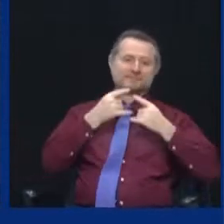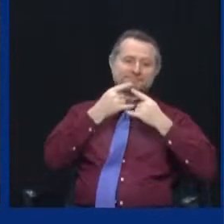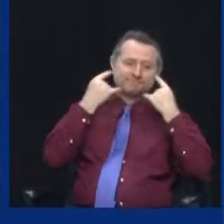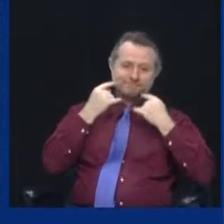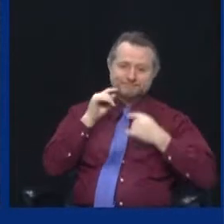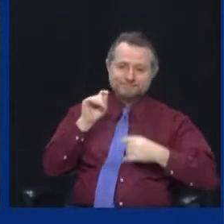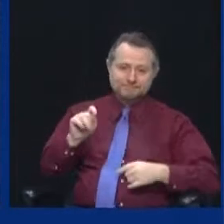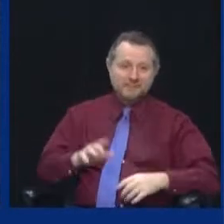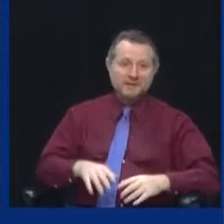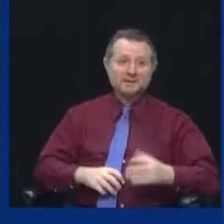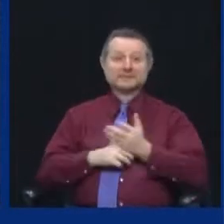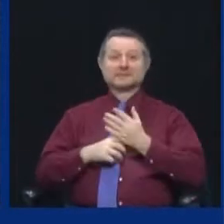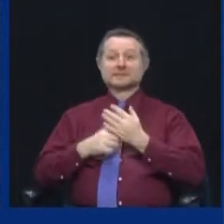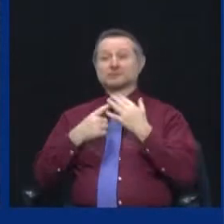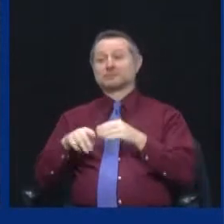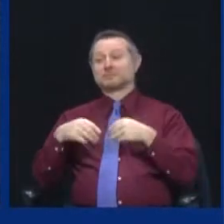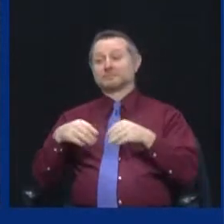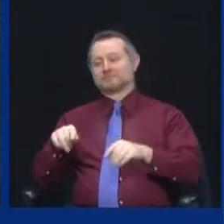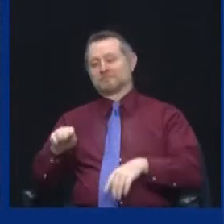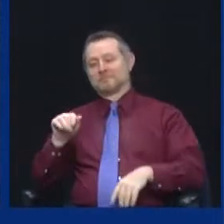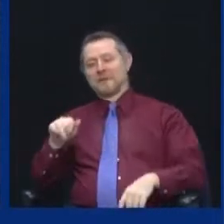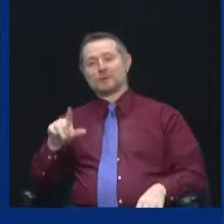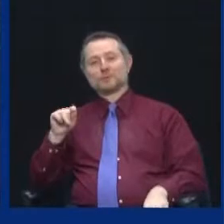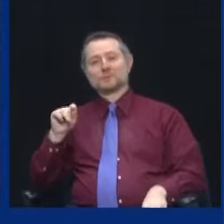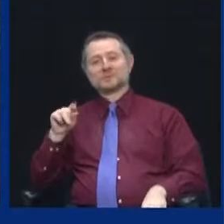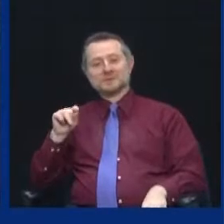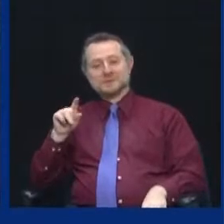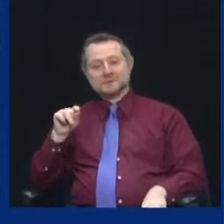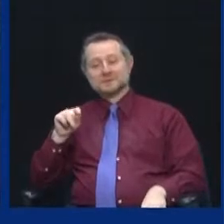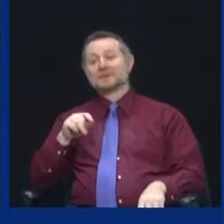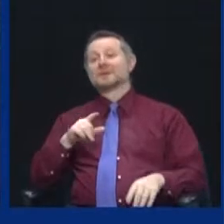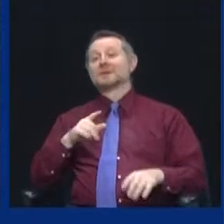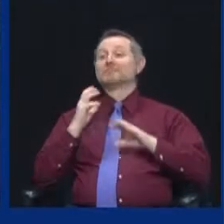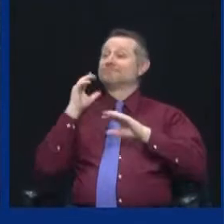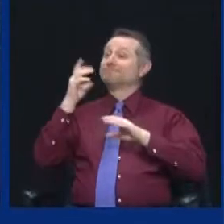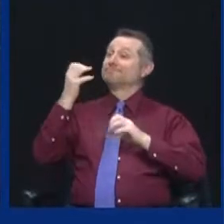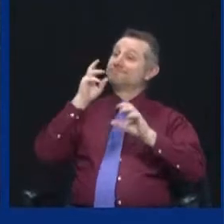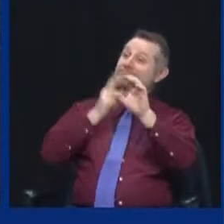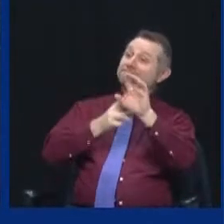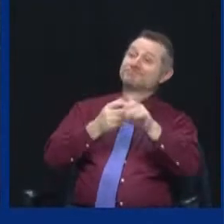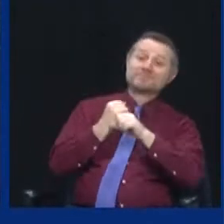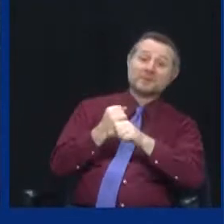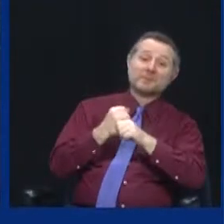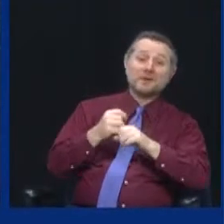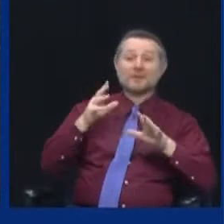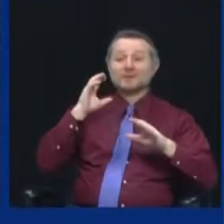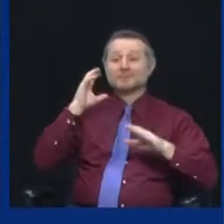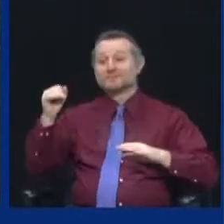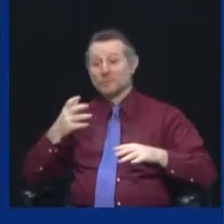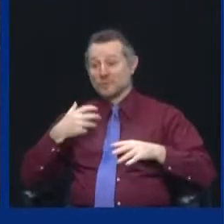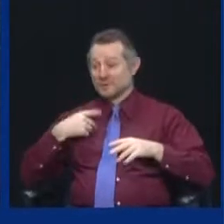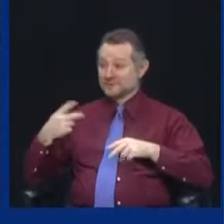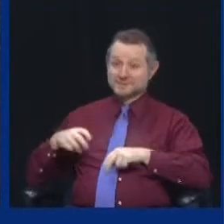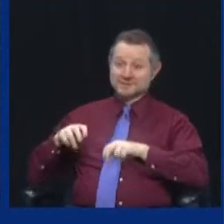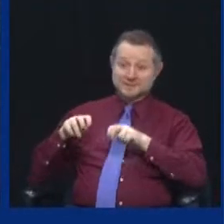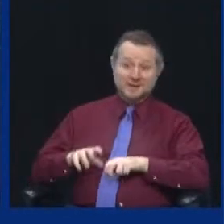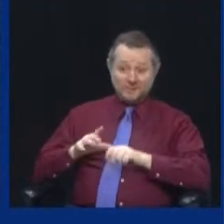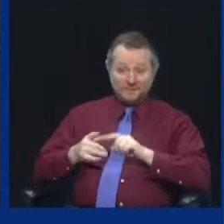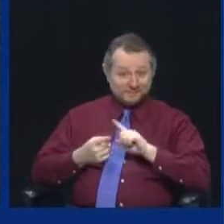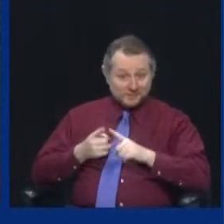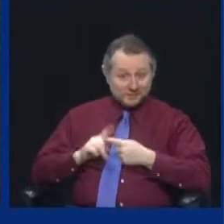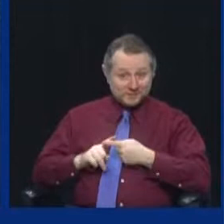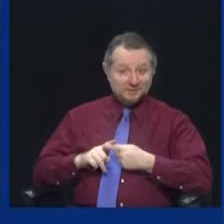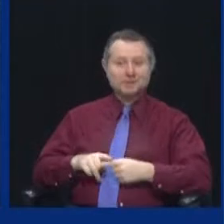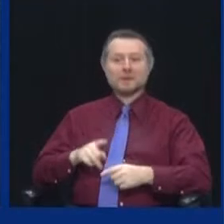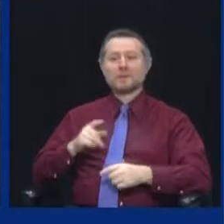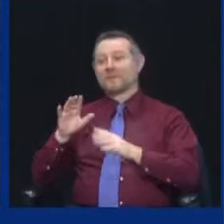to get vaccinated. You go to a ball game, you want to sit next to someone. You want to sit next to your friends. You want to sit